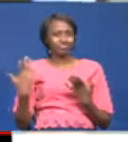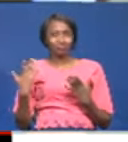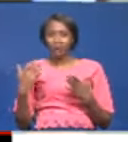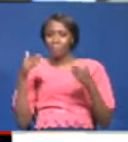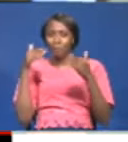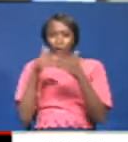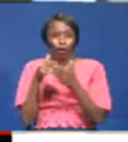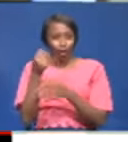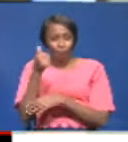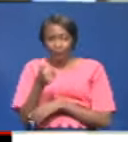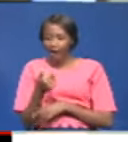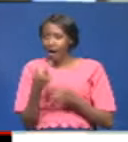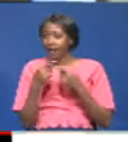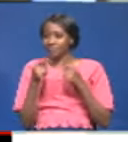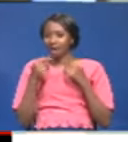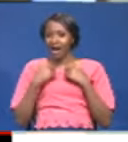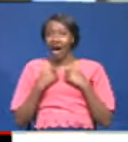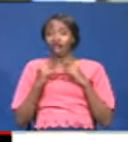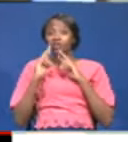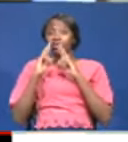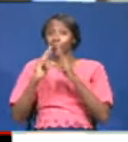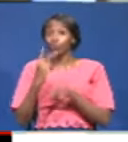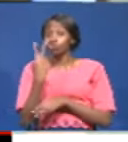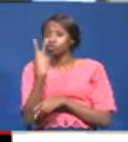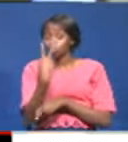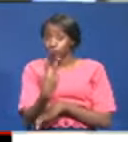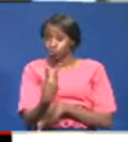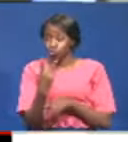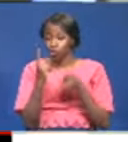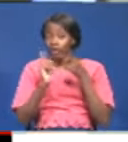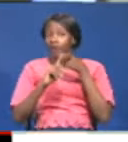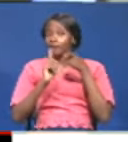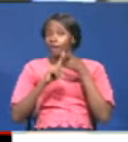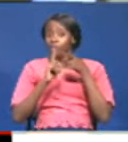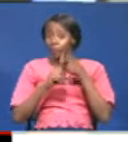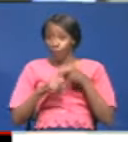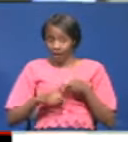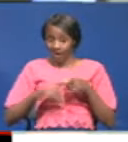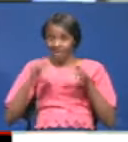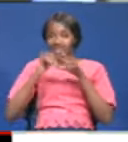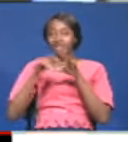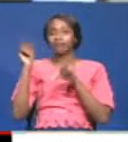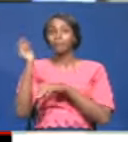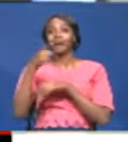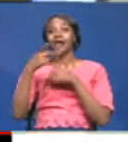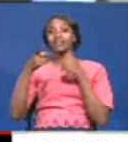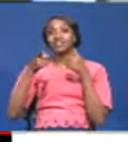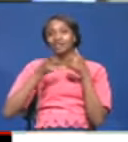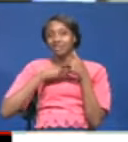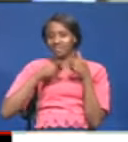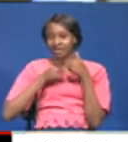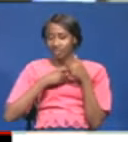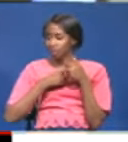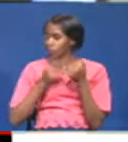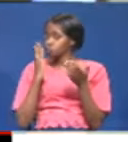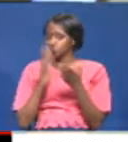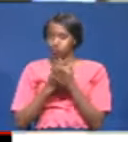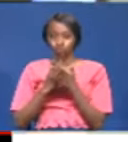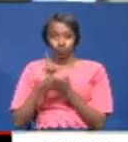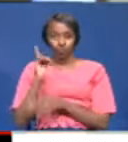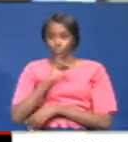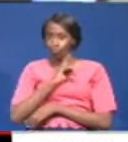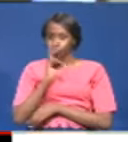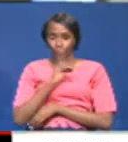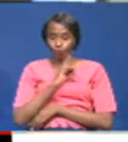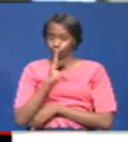There's two reports that have come out. One, I think in June, that was very extensive. It was a story